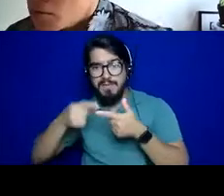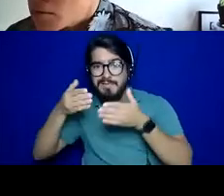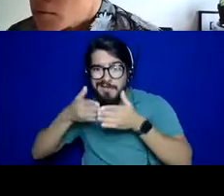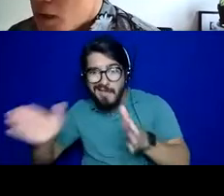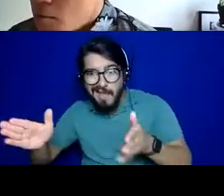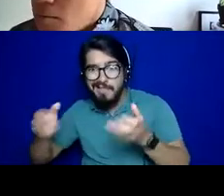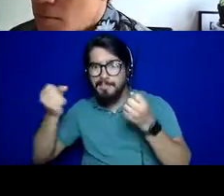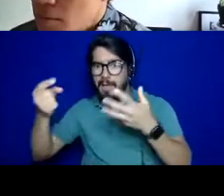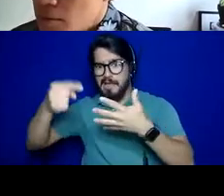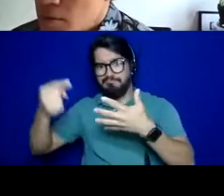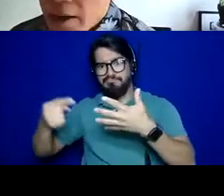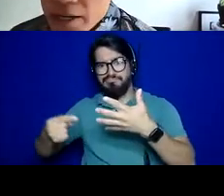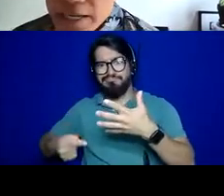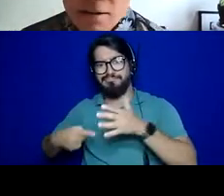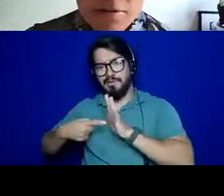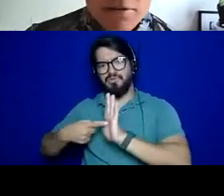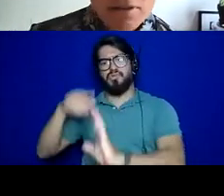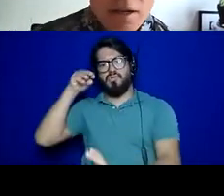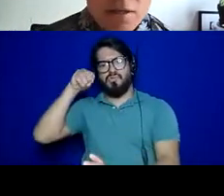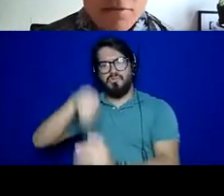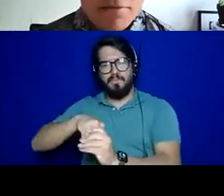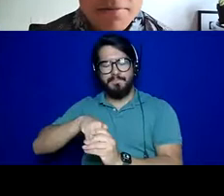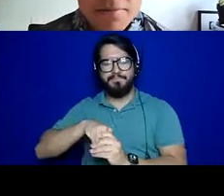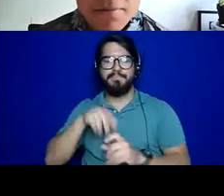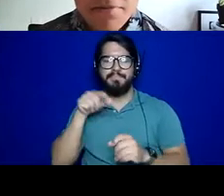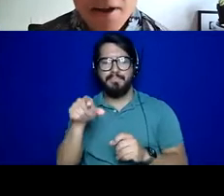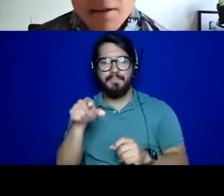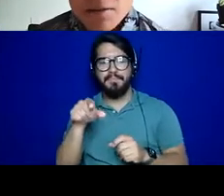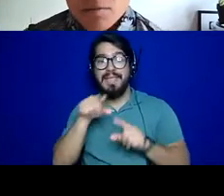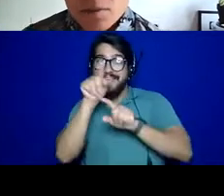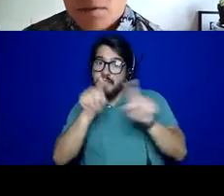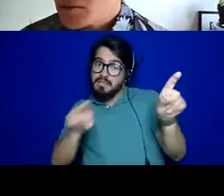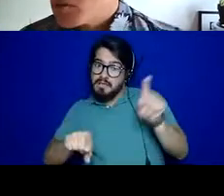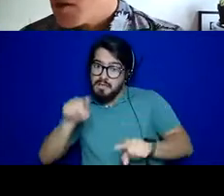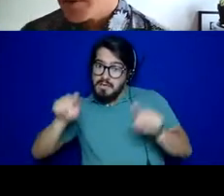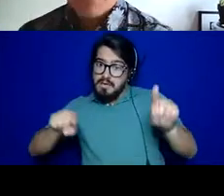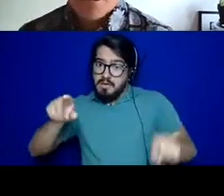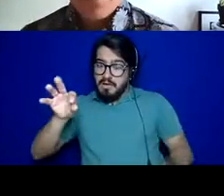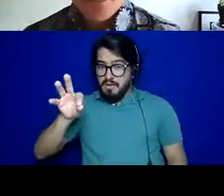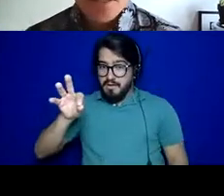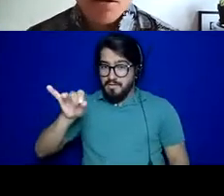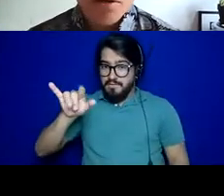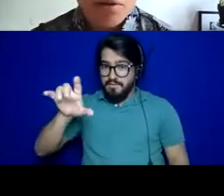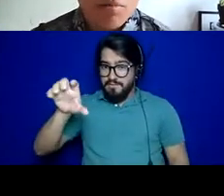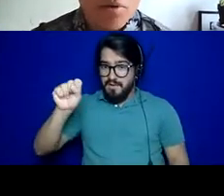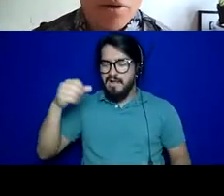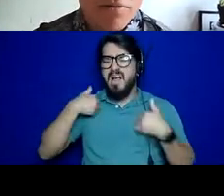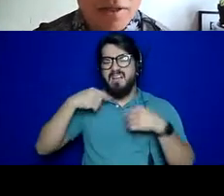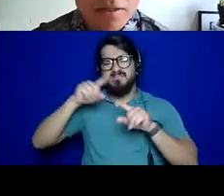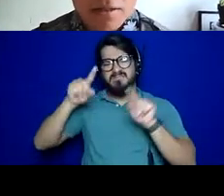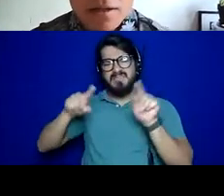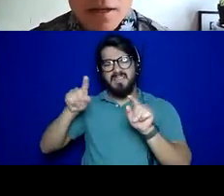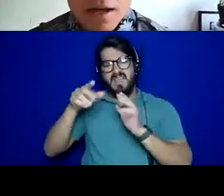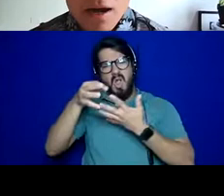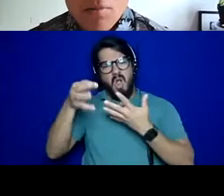So the metadata for different types of files will show up with different options there when you look at more